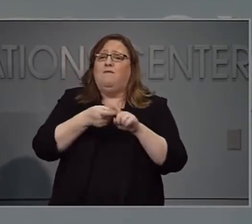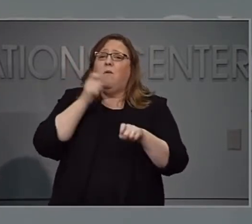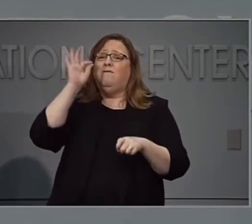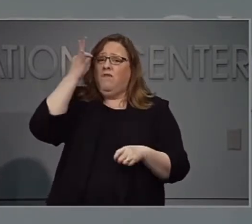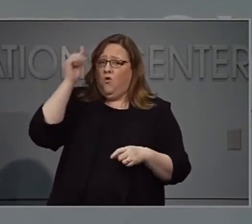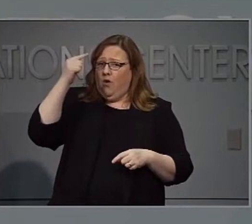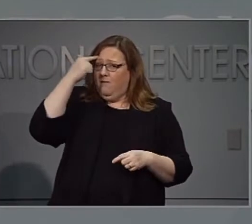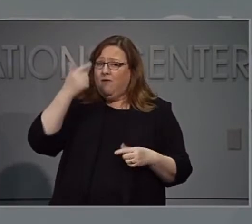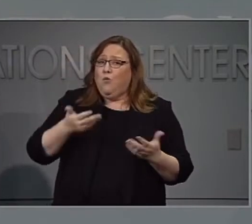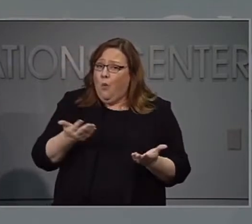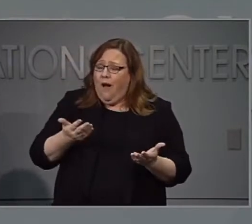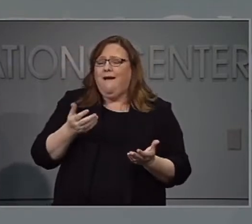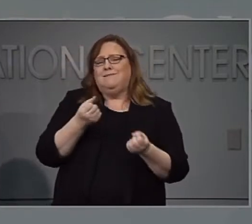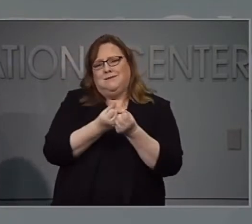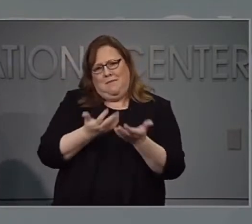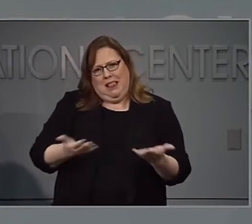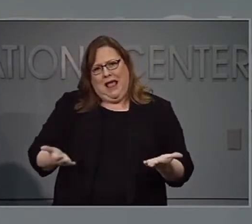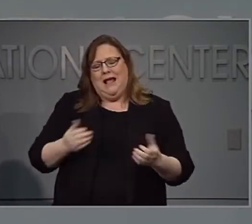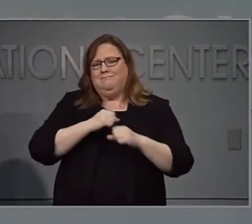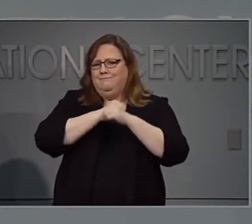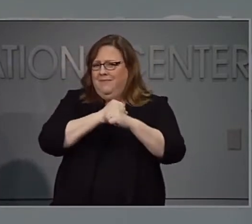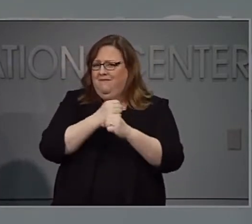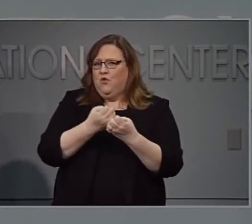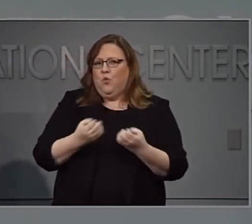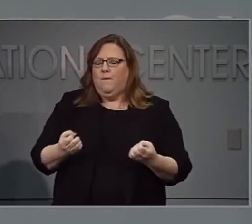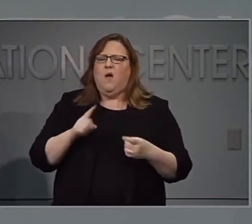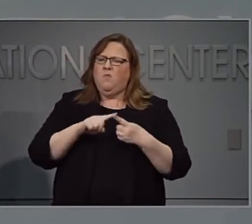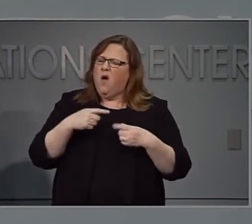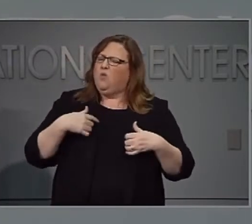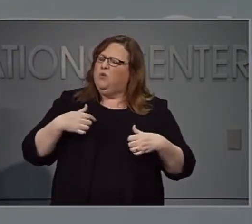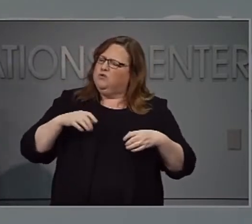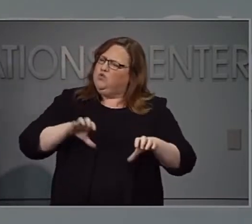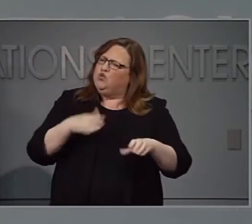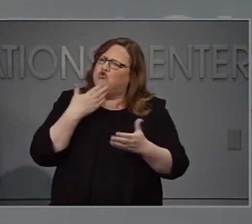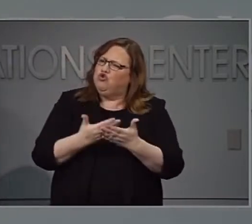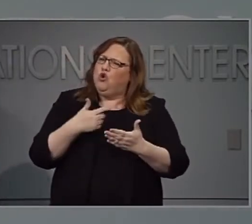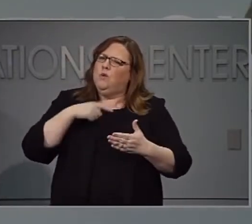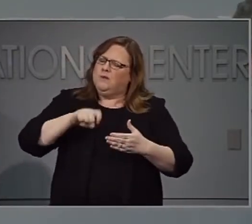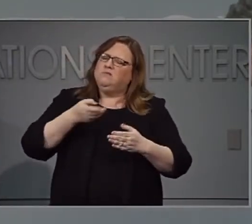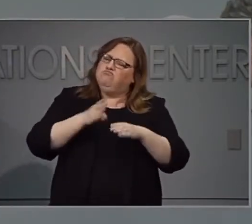like we're on a good path, and we just need to continue to accelerate our work.